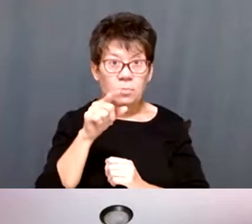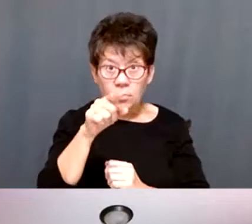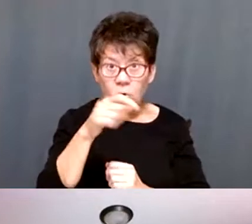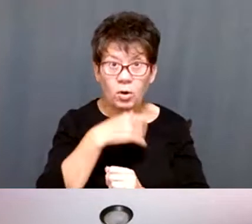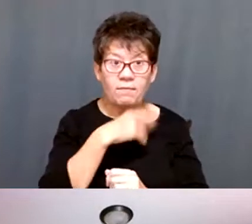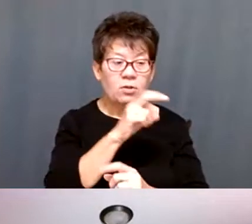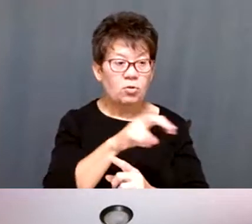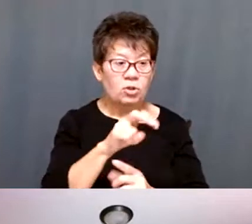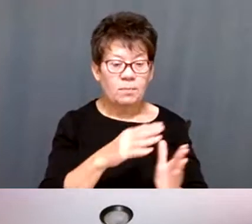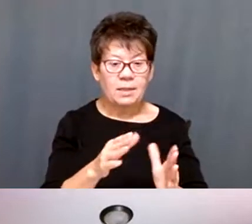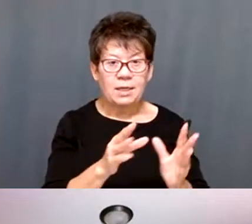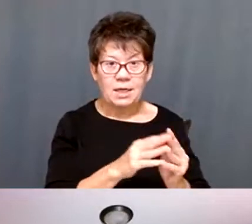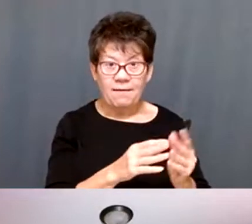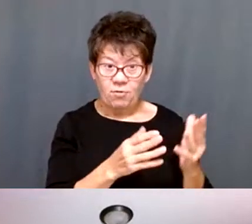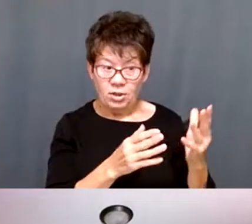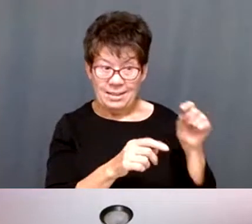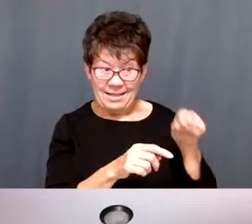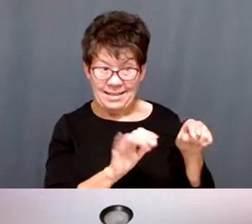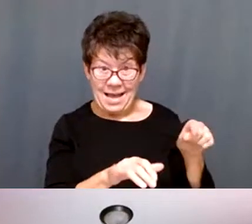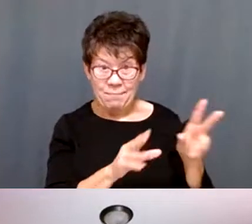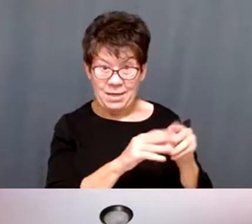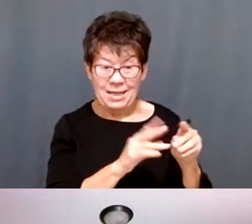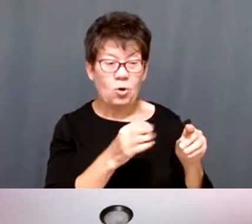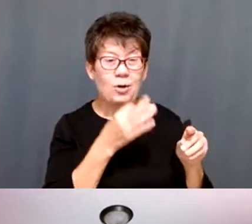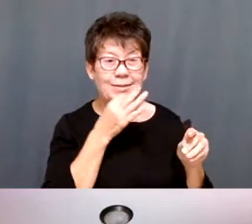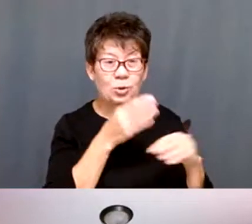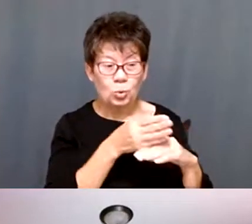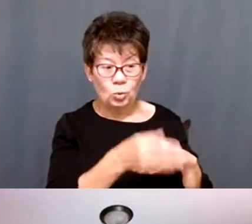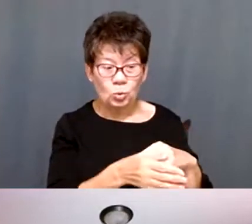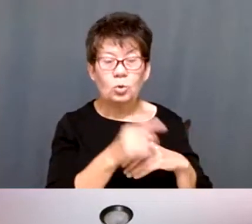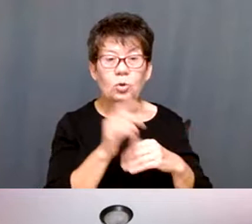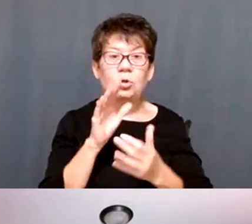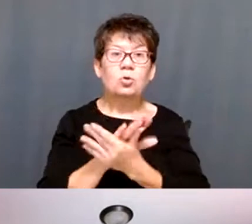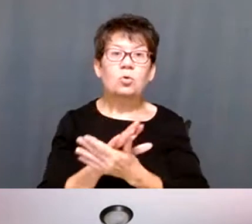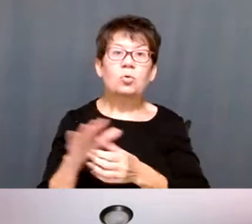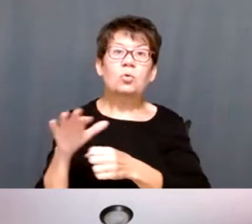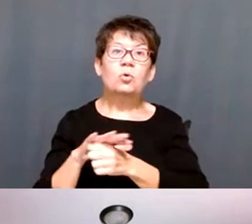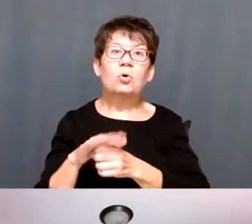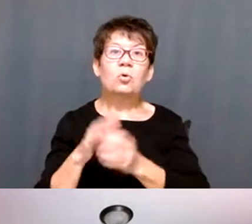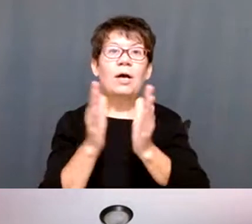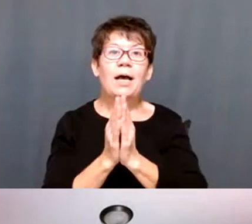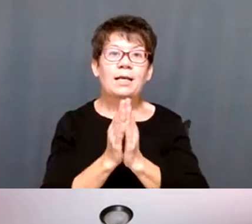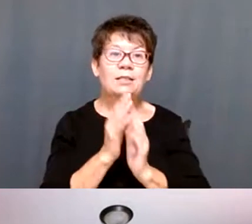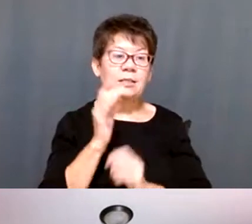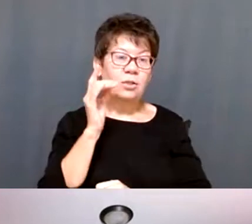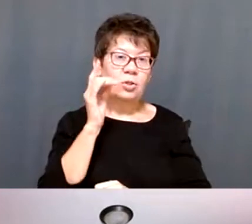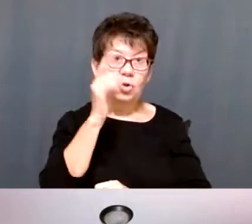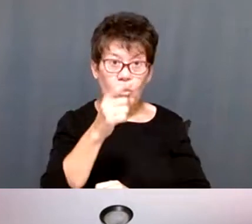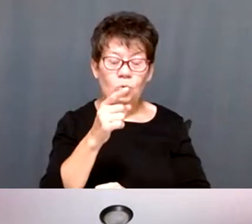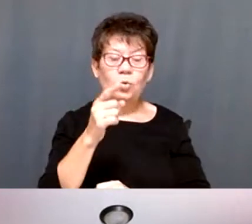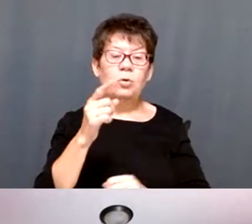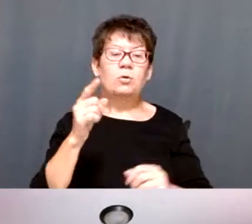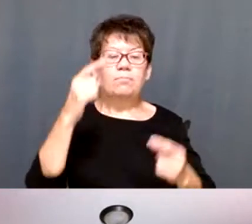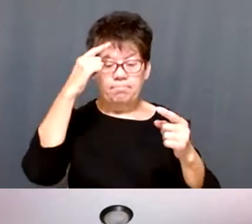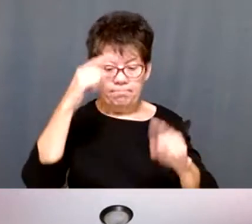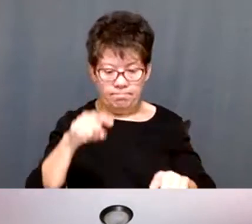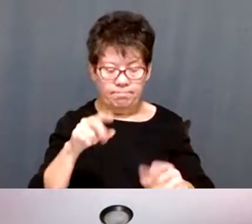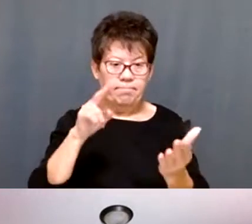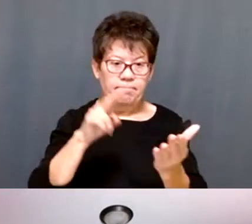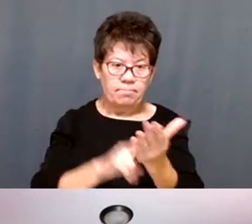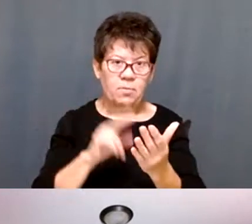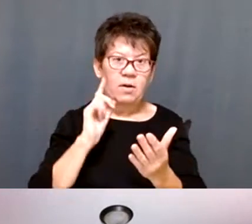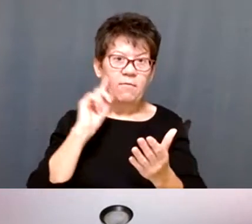transition planning conference at that meeting or soon after, the school district will ask you to consent to that eligibility determination, and then they will